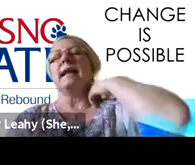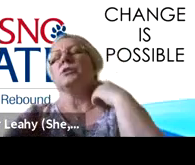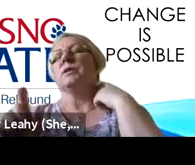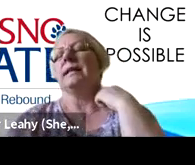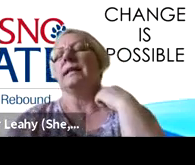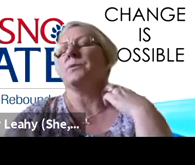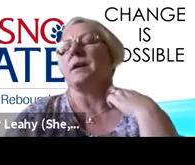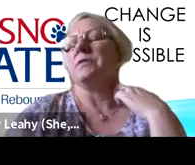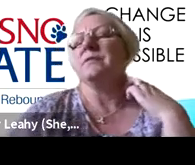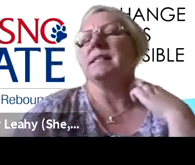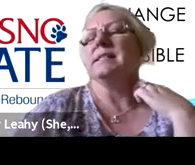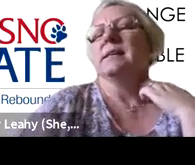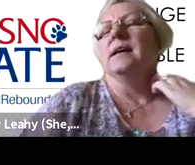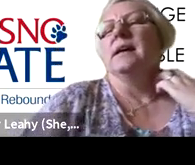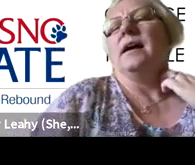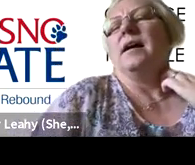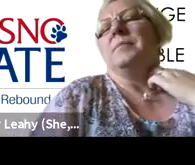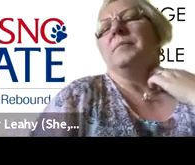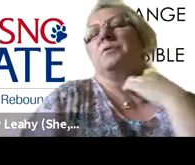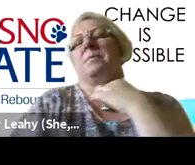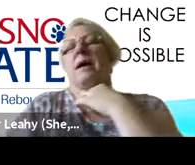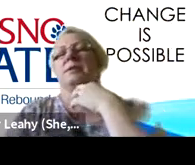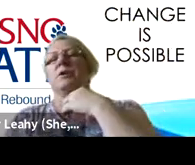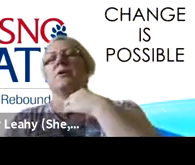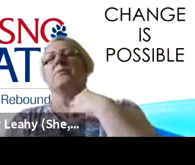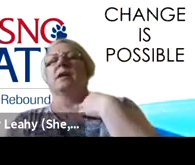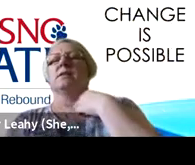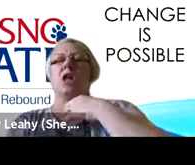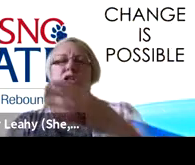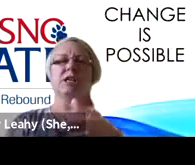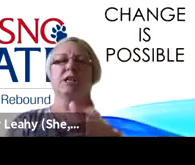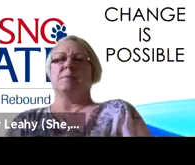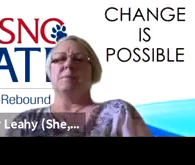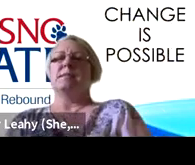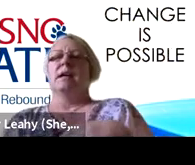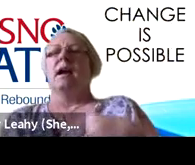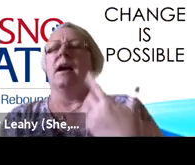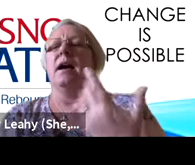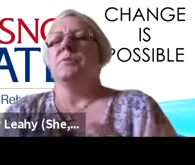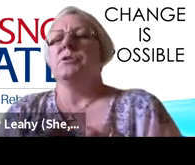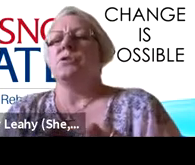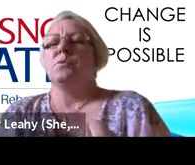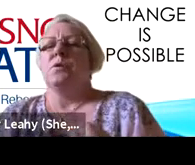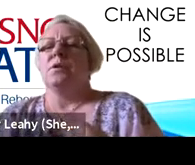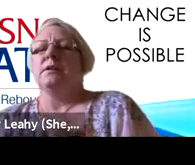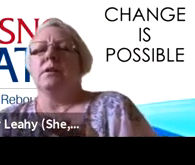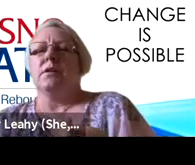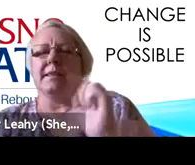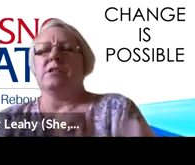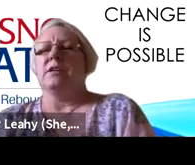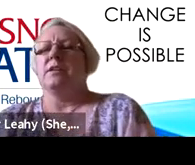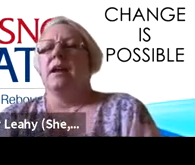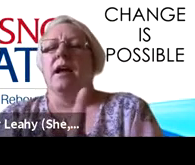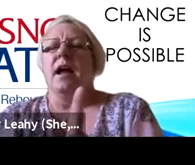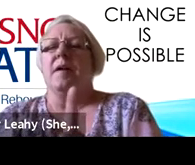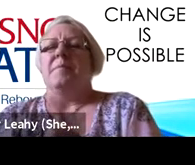Grants, and actually you can click through several of these if you wouldn't mind. Hugo. Scholarships. There's two more, or